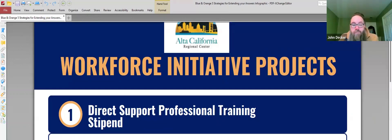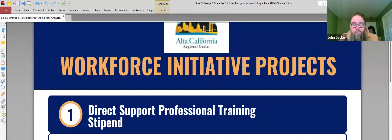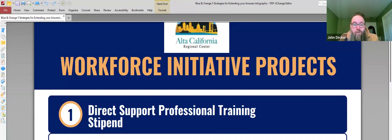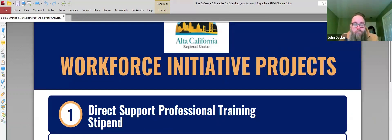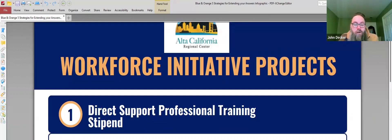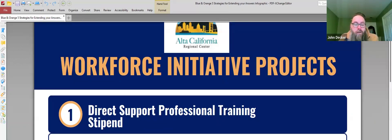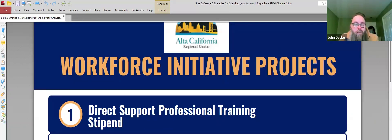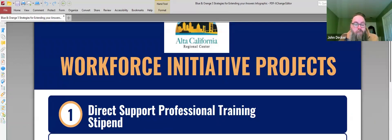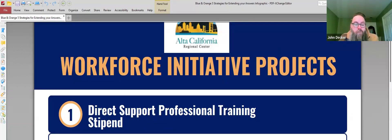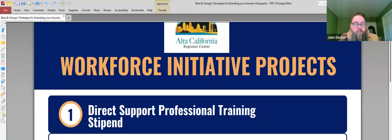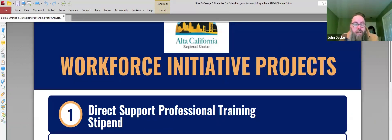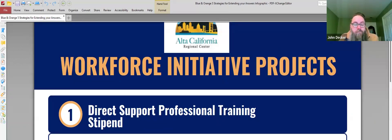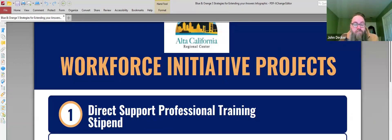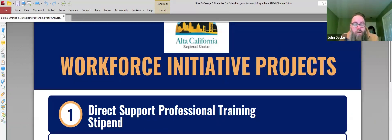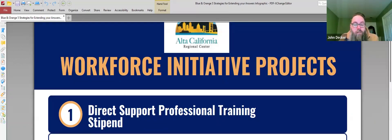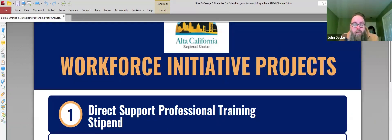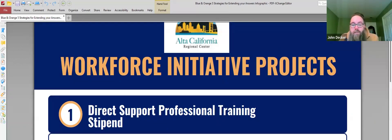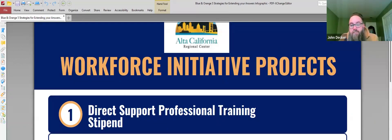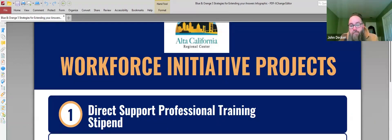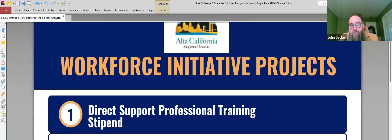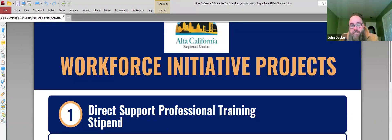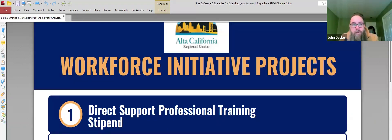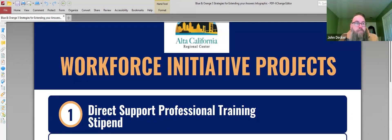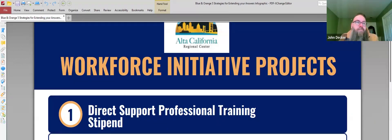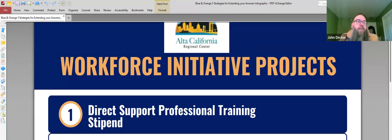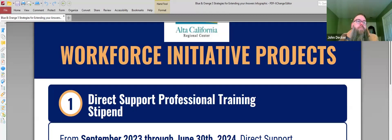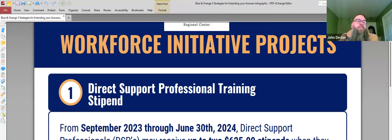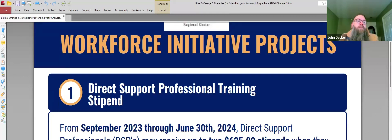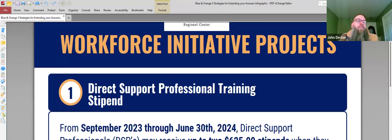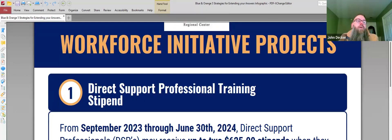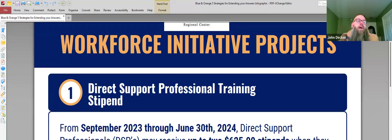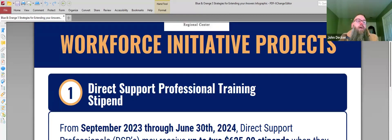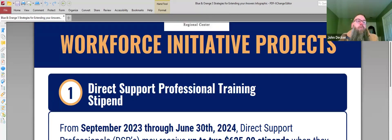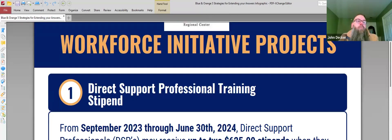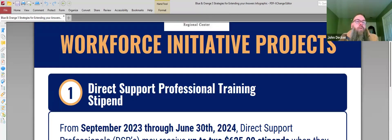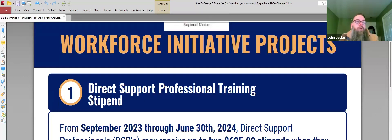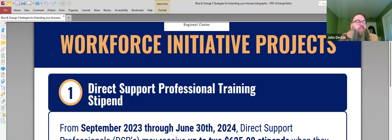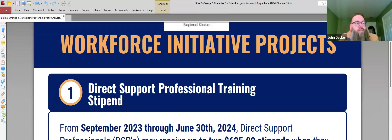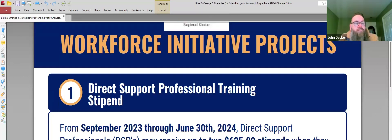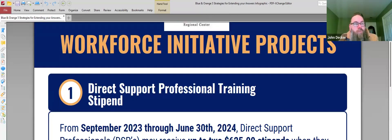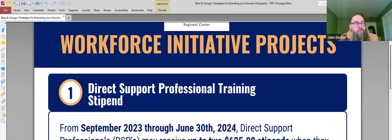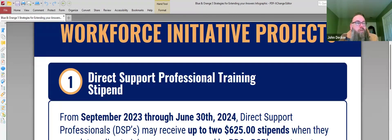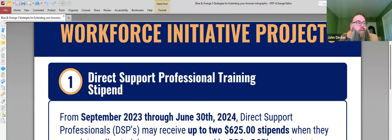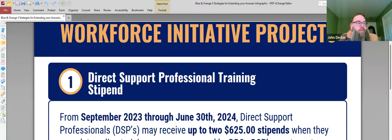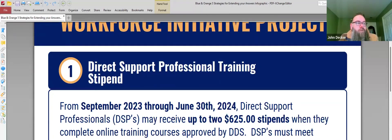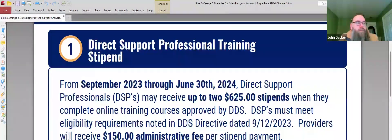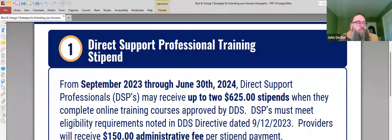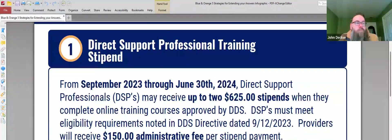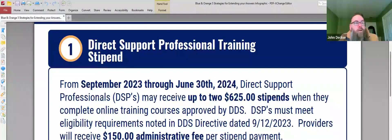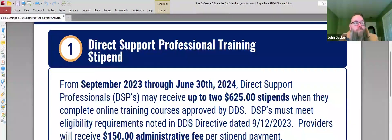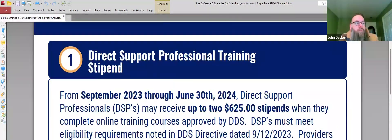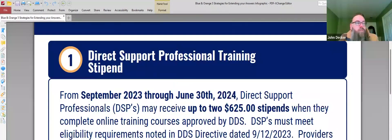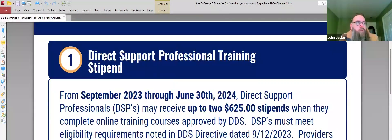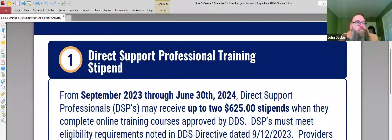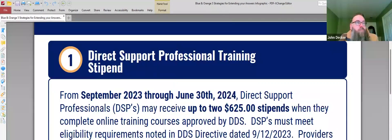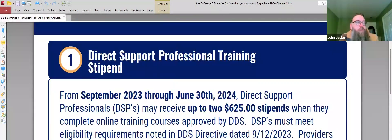being able to qualify, their staff as well to be able to participate in the stipends. So we really want as many as people to do it, and you guys